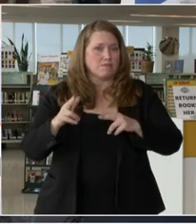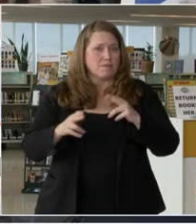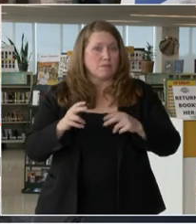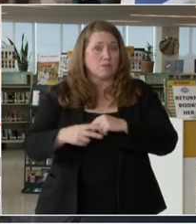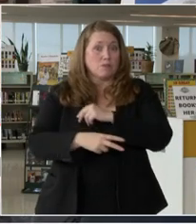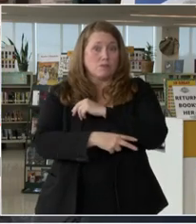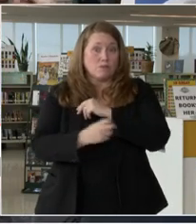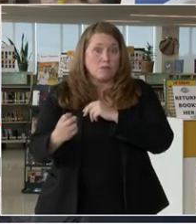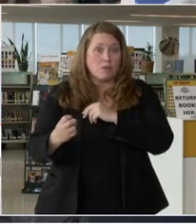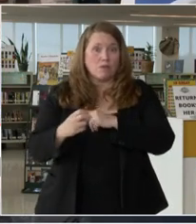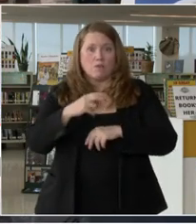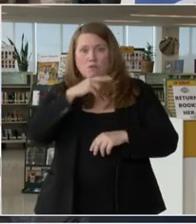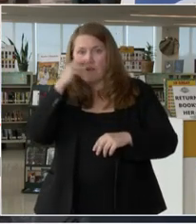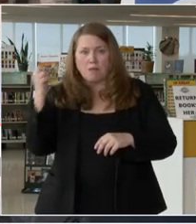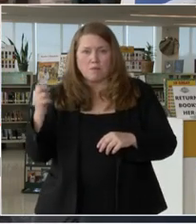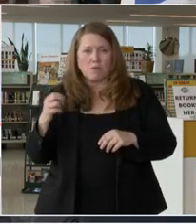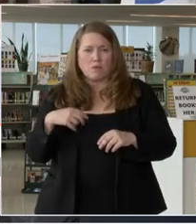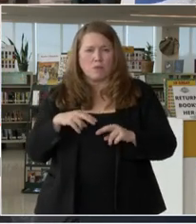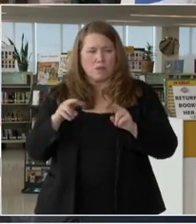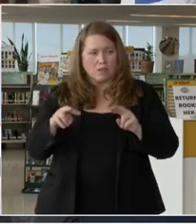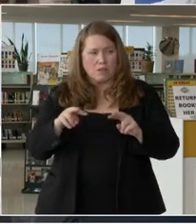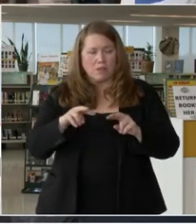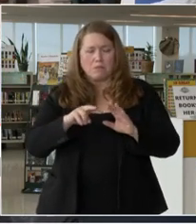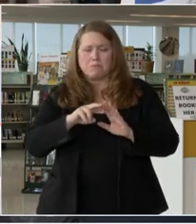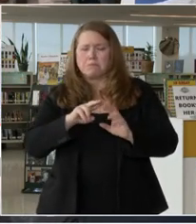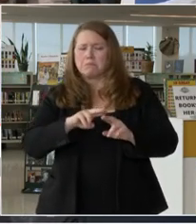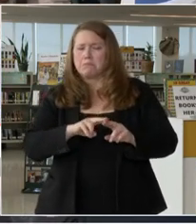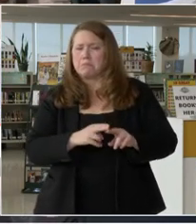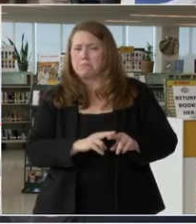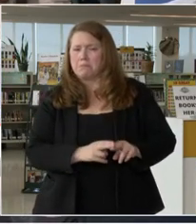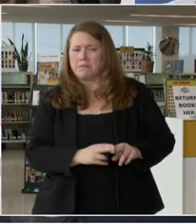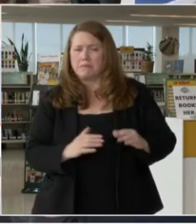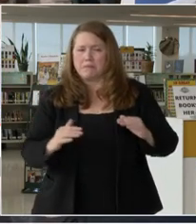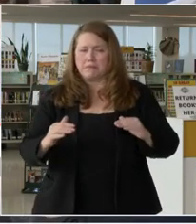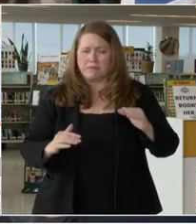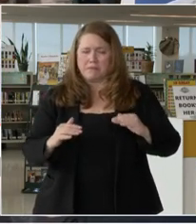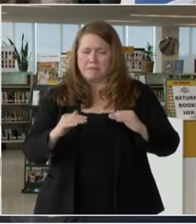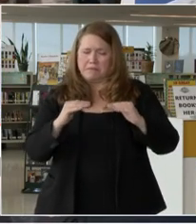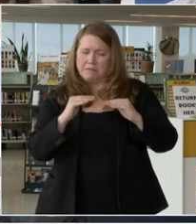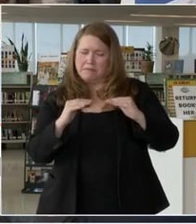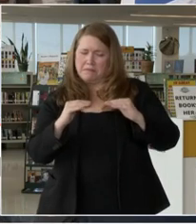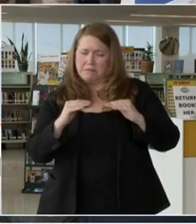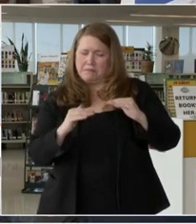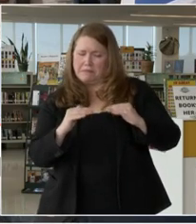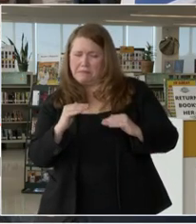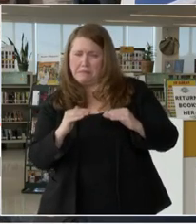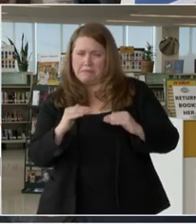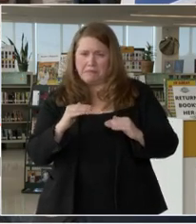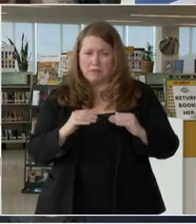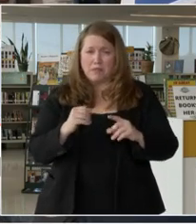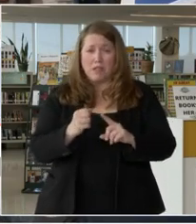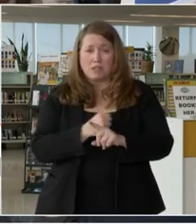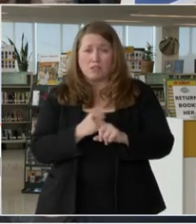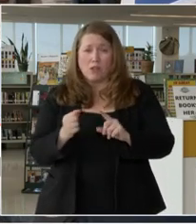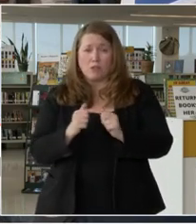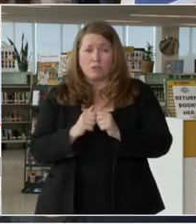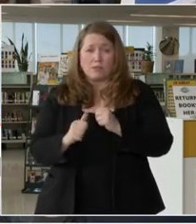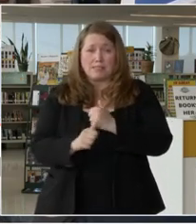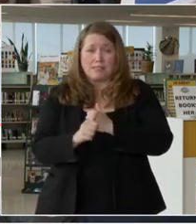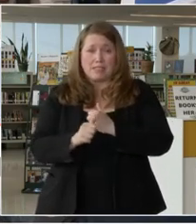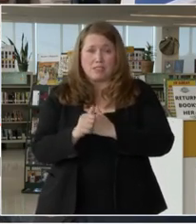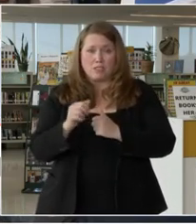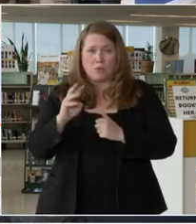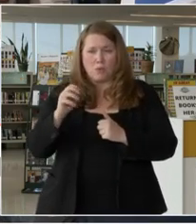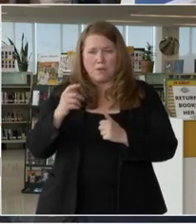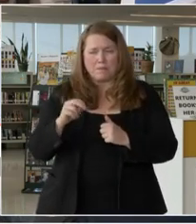we're looking at a decrease in robberies. We're looking at about even or a decrease in assault with dangerous weapons. So we're continuing to fight the